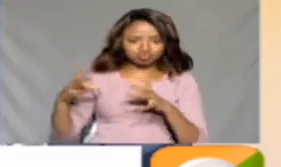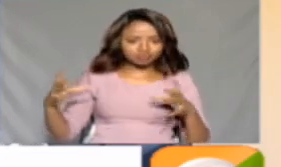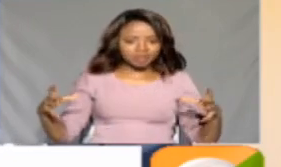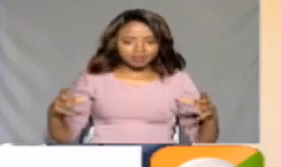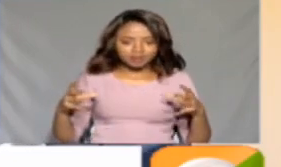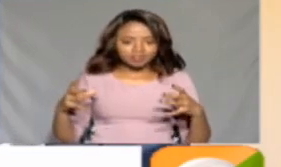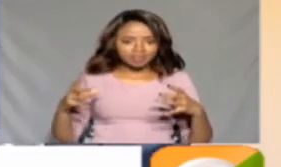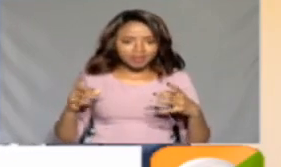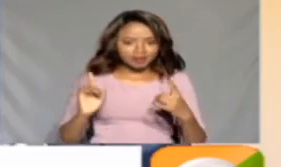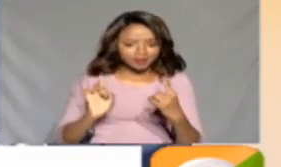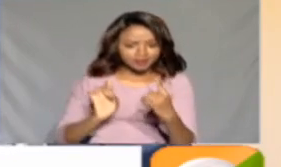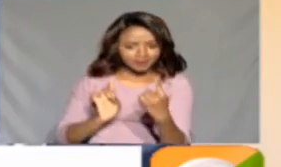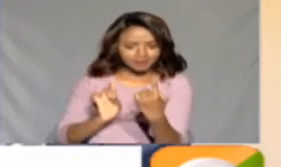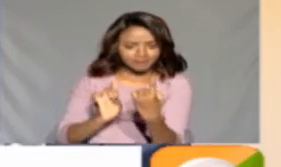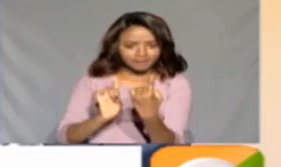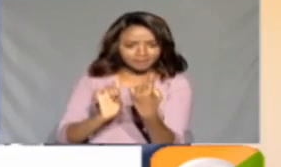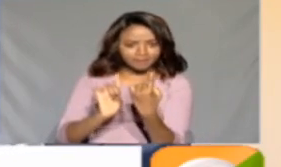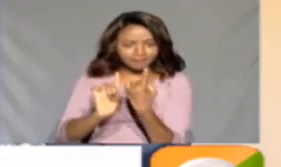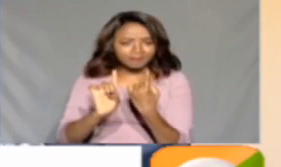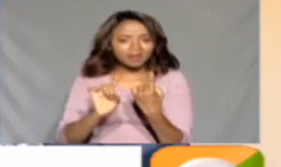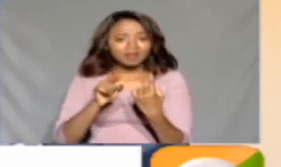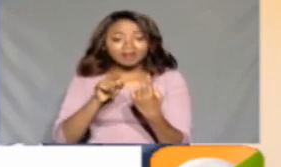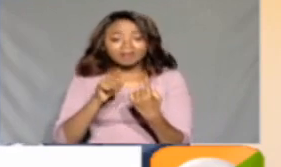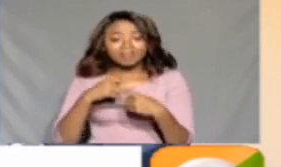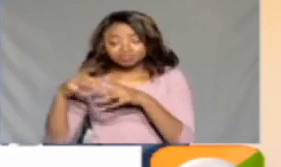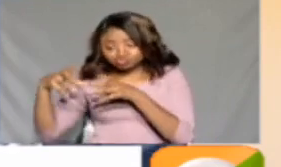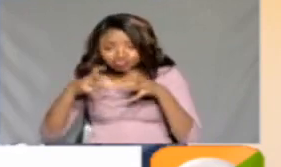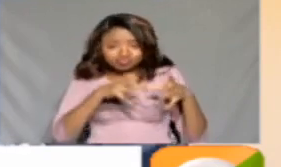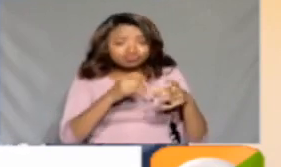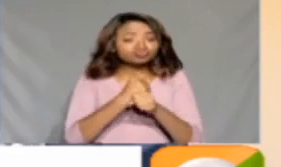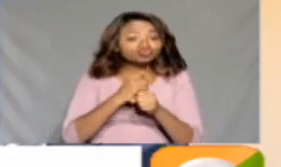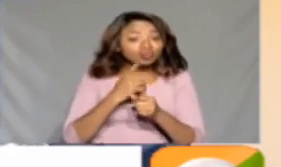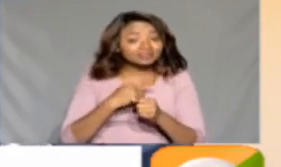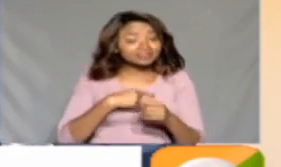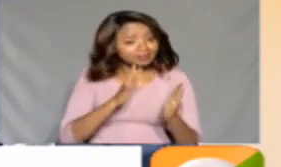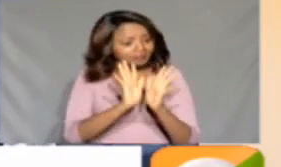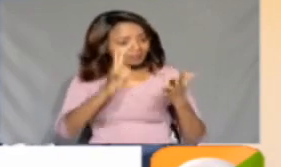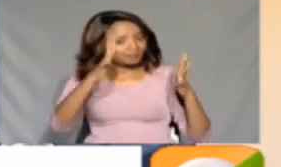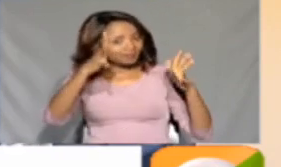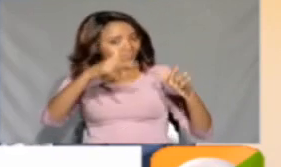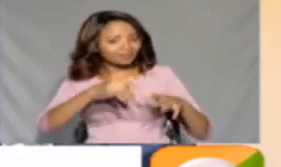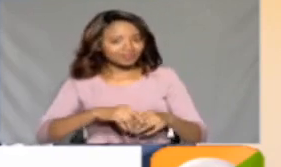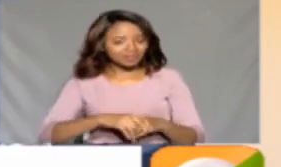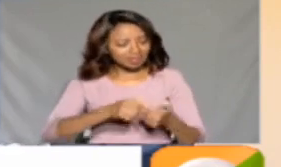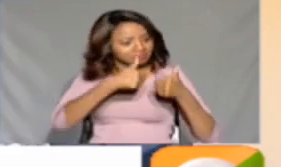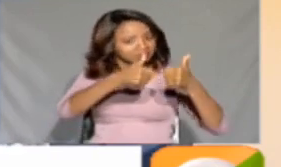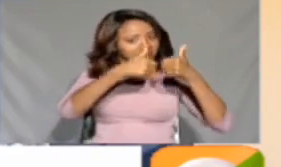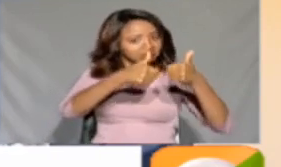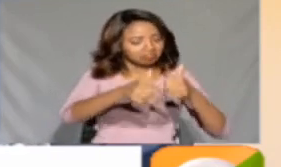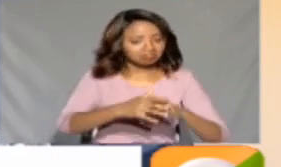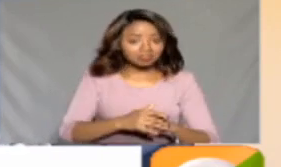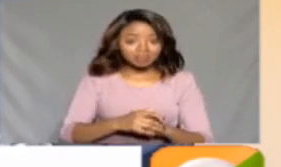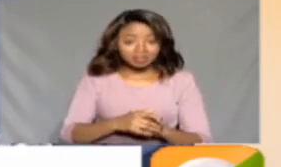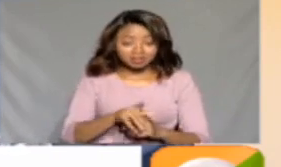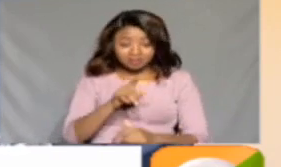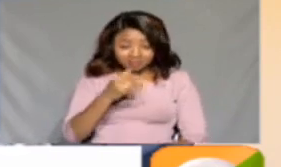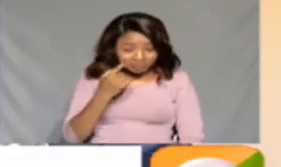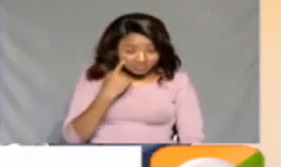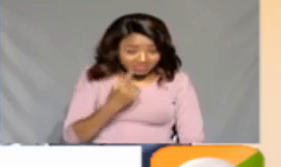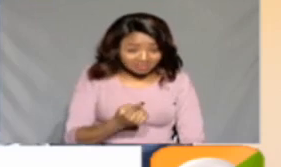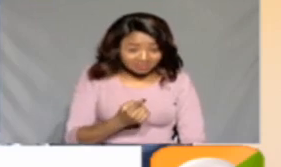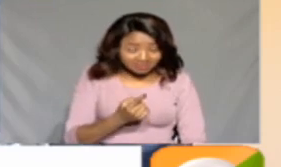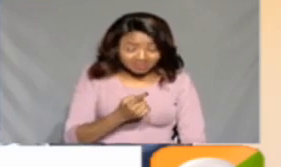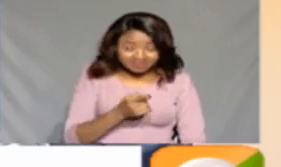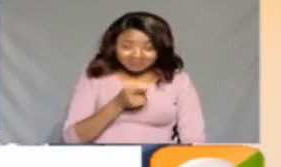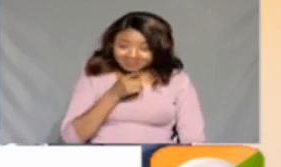high-fiving, they were cheering at each other, they were clapping at each other. Can you imagine that happening in 2017? Mm-hmm. We've come a long way. So